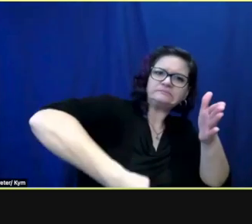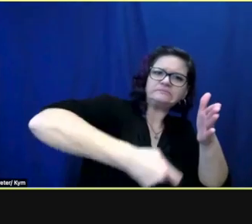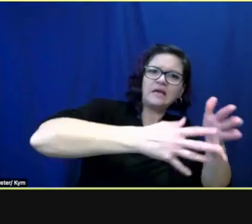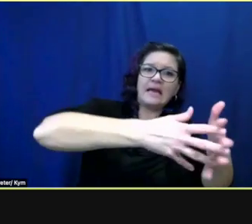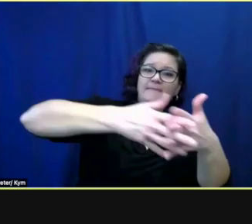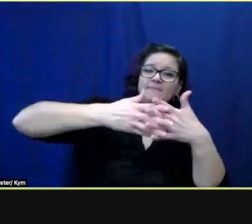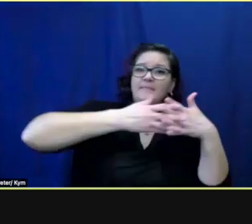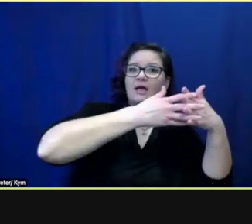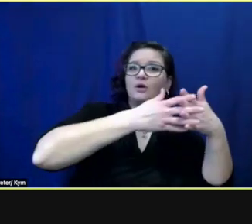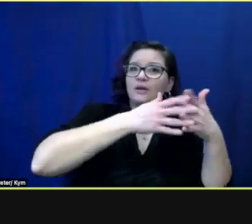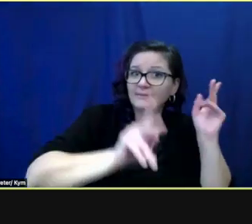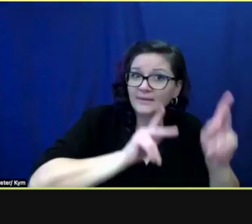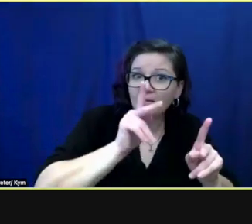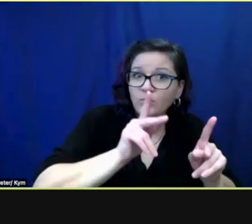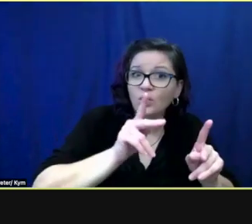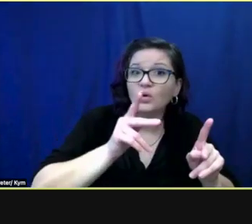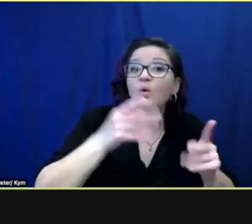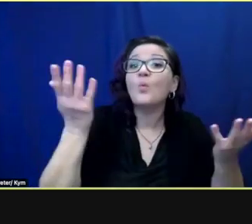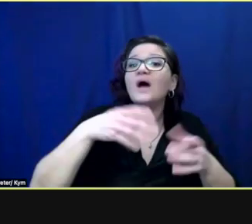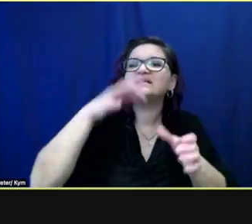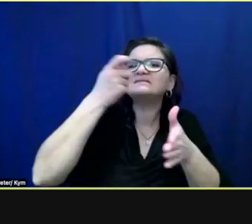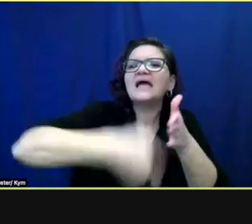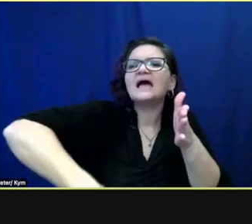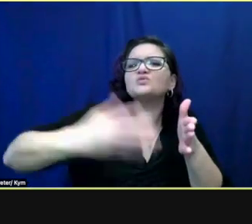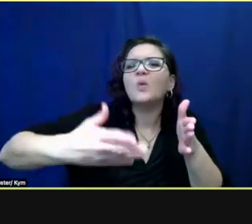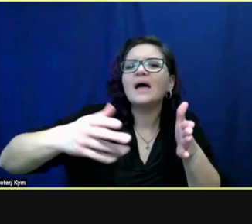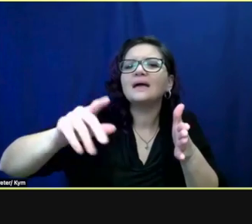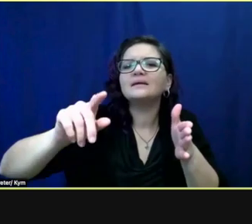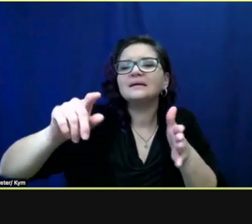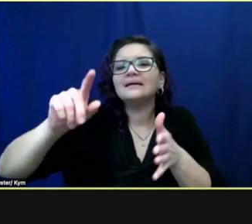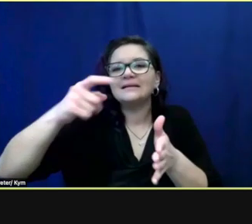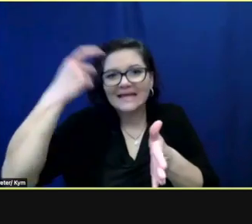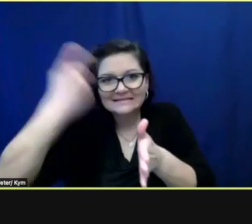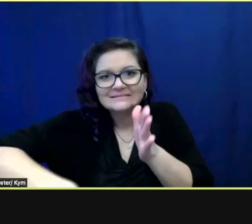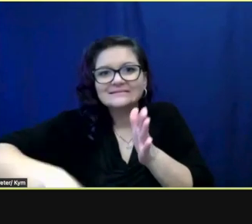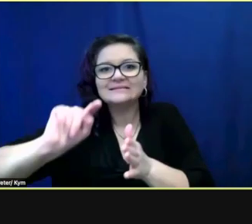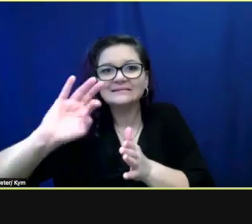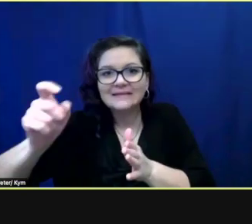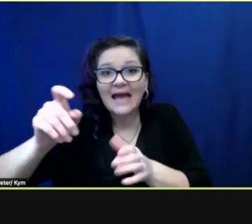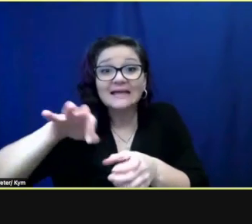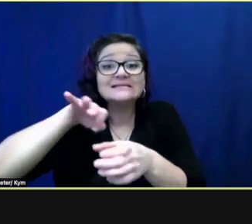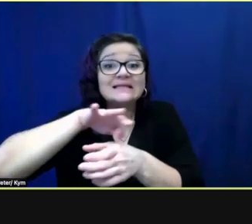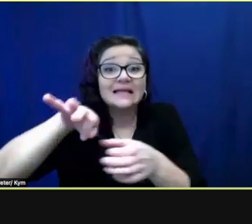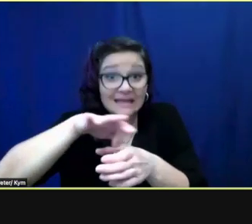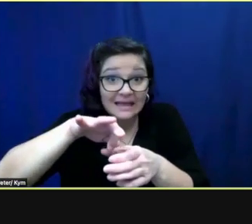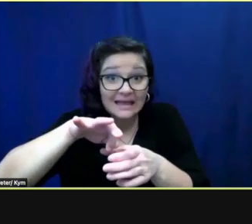were taxing their tea and they didn't want to pay it. So they dumped the tea overboard into the Boston Harbor.